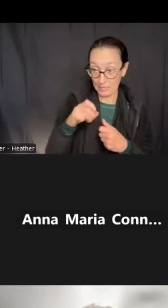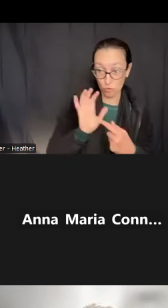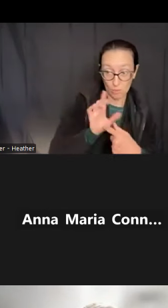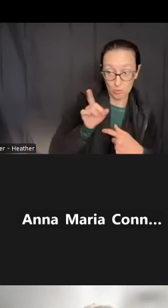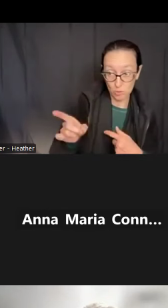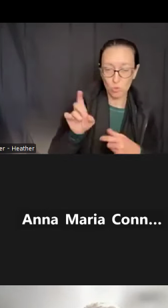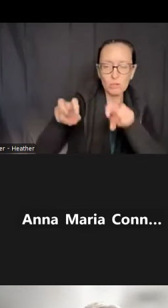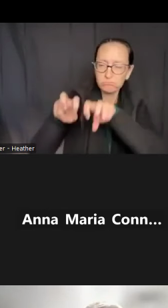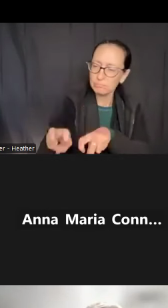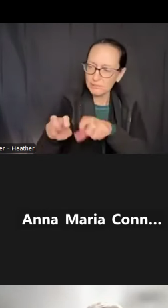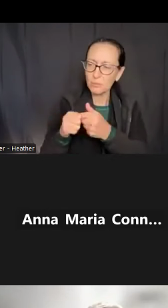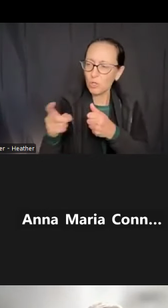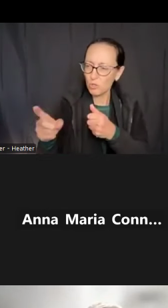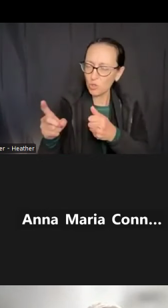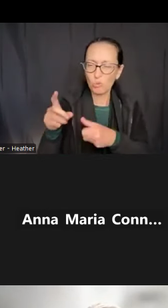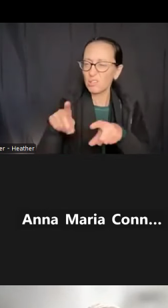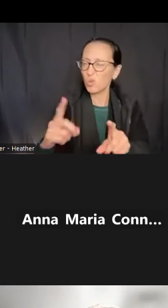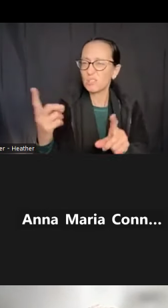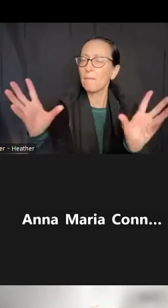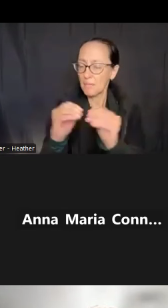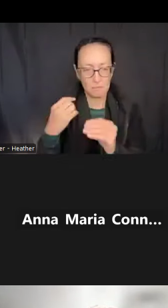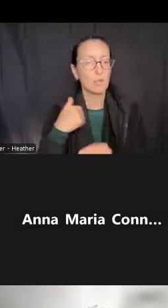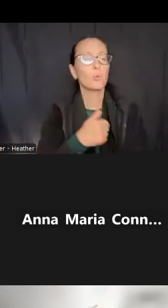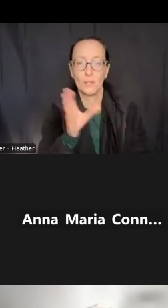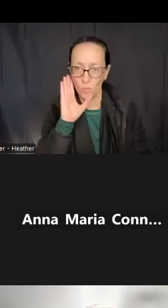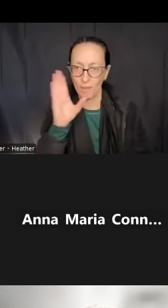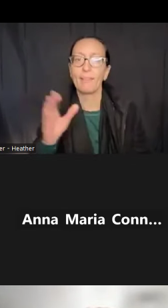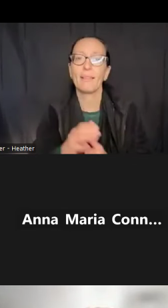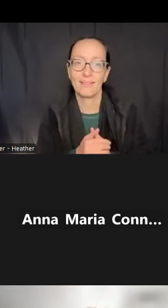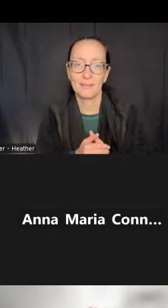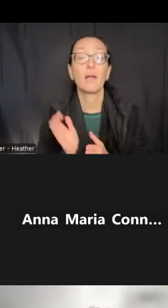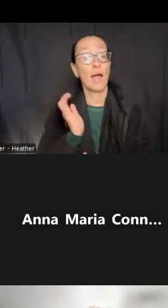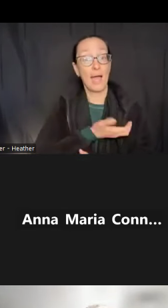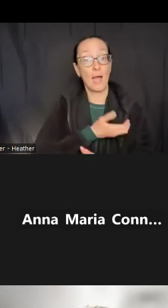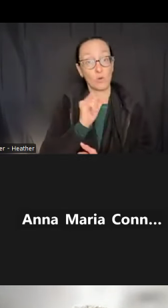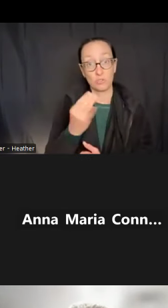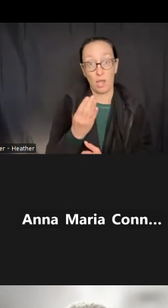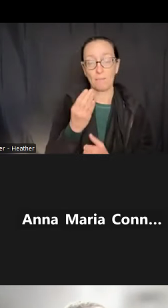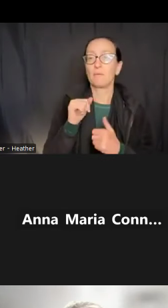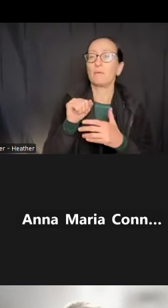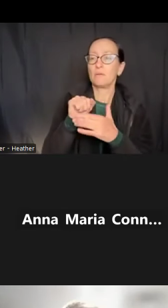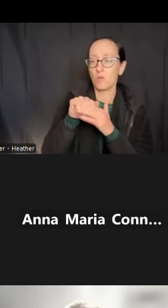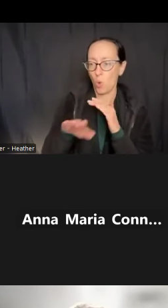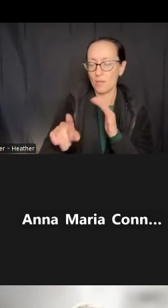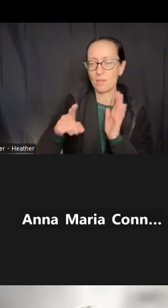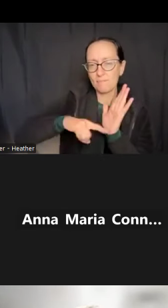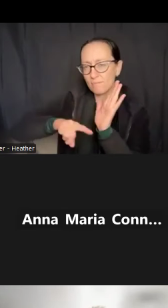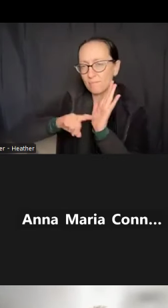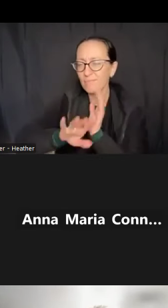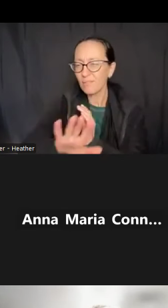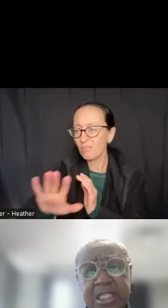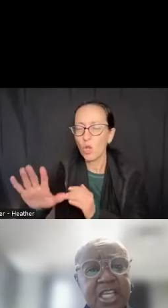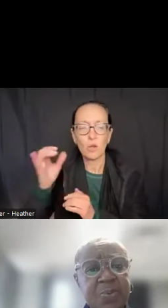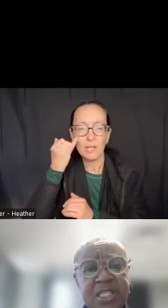meeting with them, we will do that. But our job is to go in, we investigate complaints about